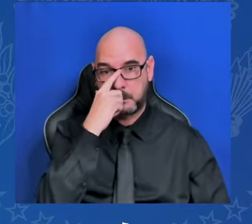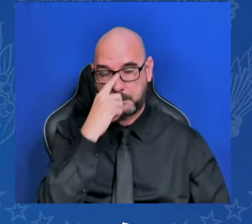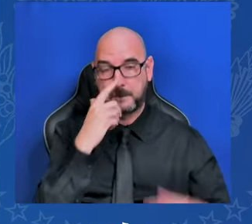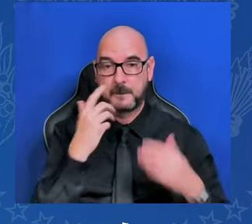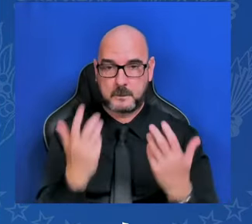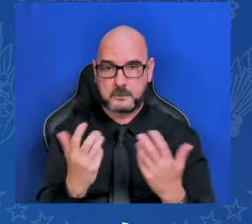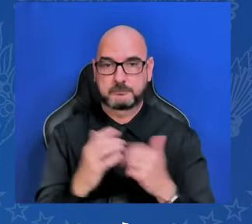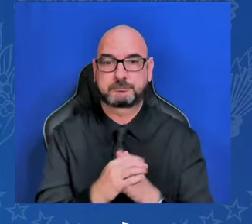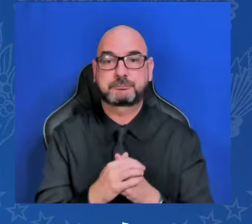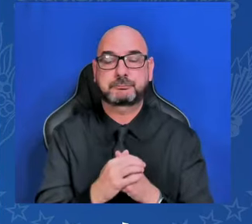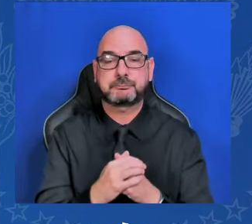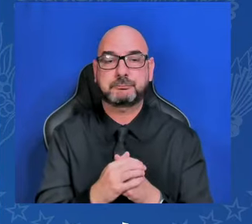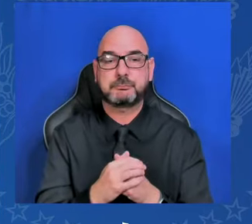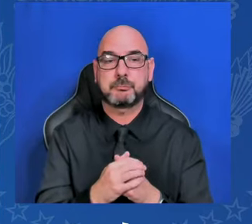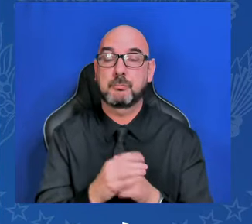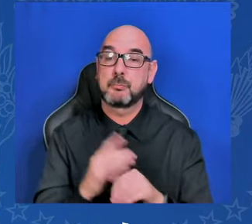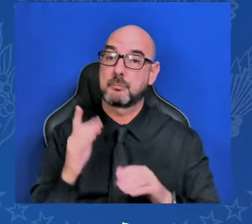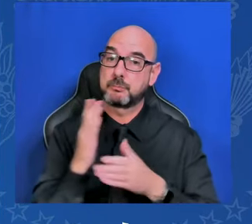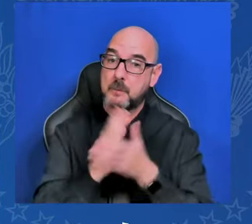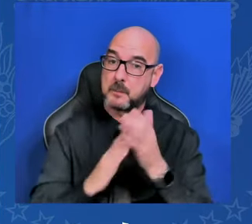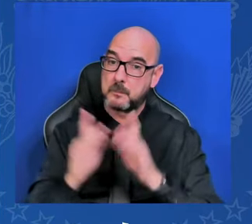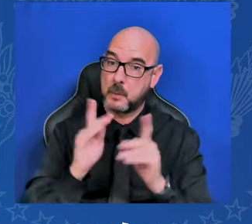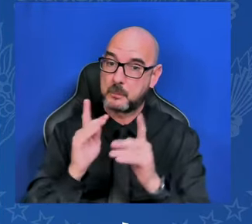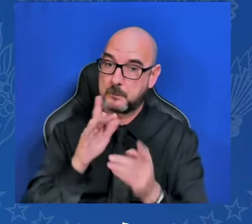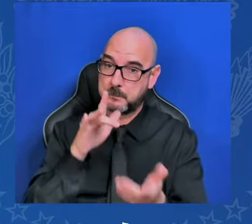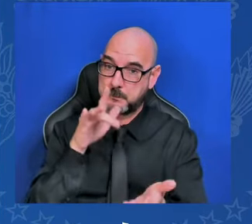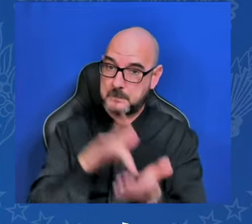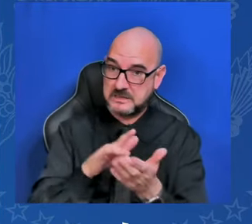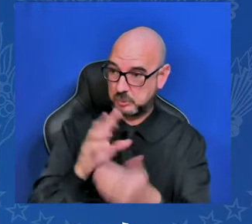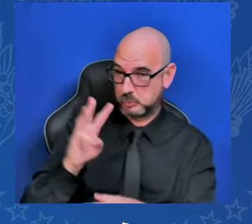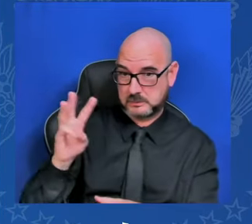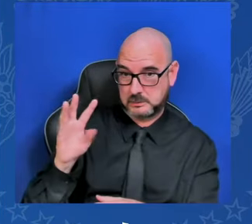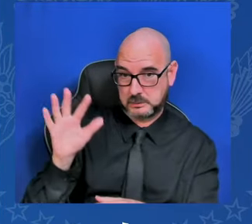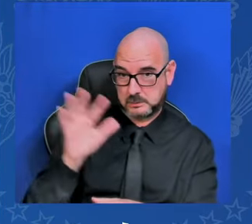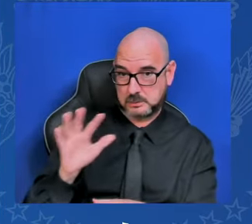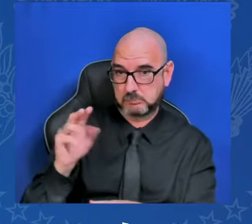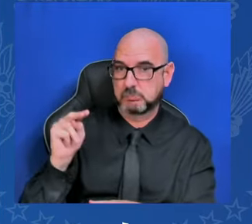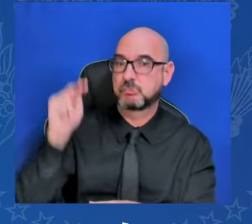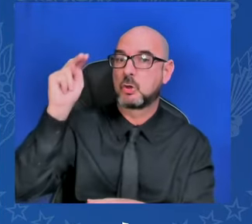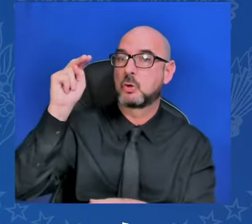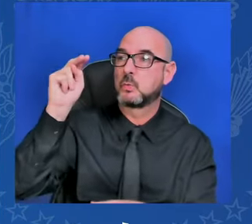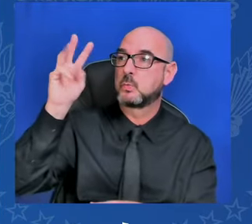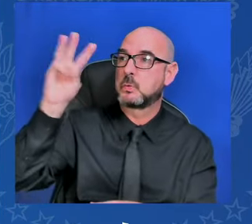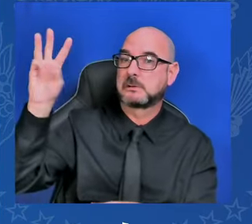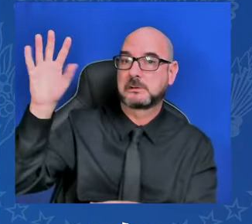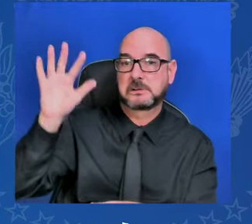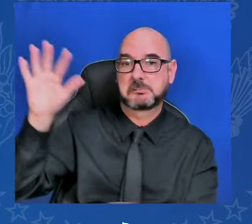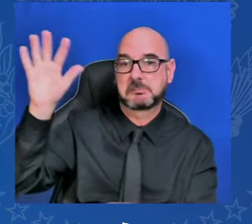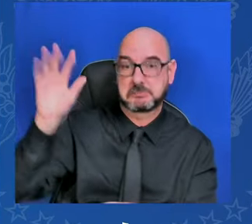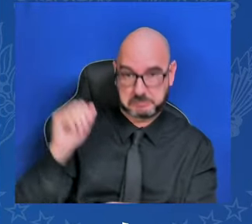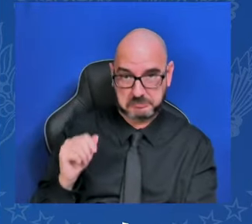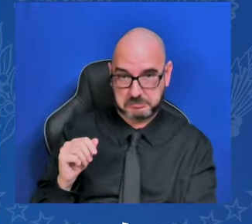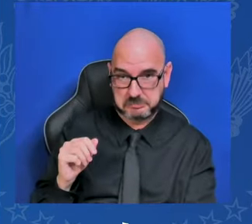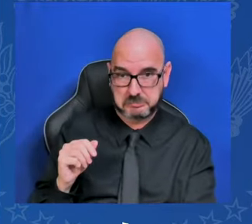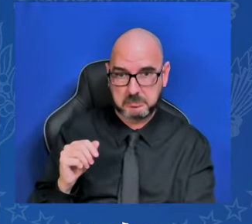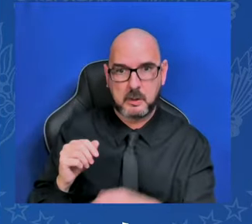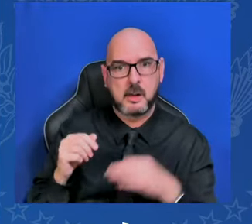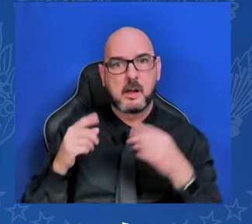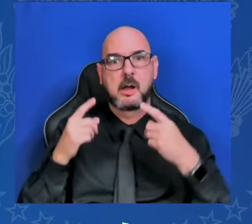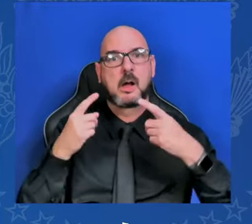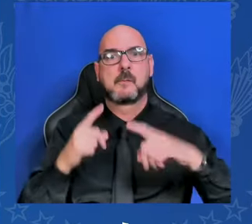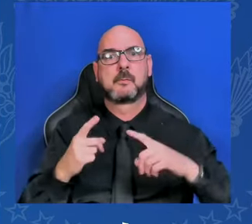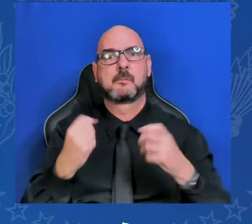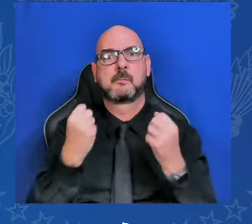and the Midwest and the Northwest, is that, you know, for years and years, you go by the factory that